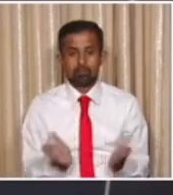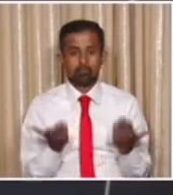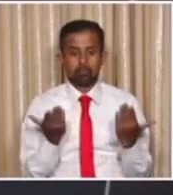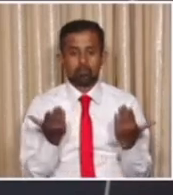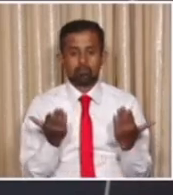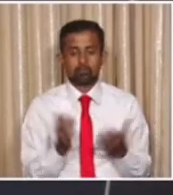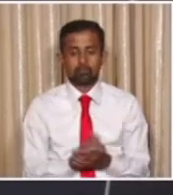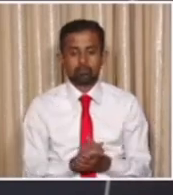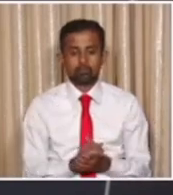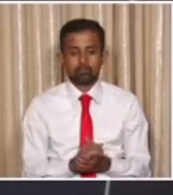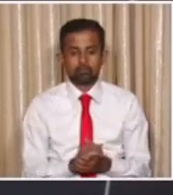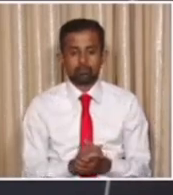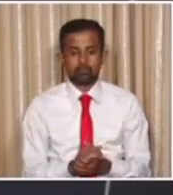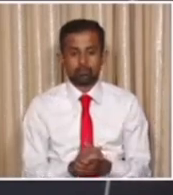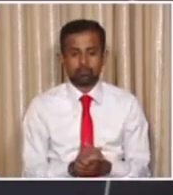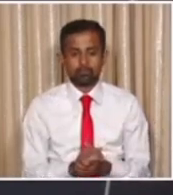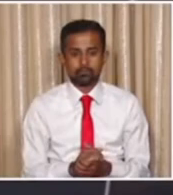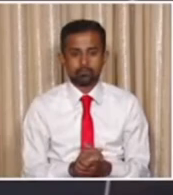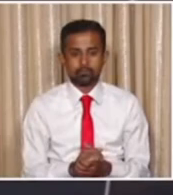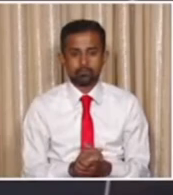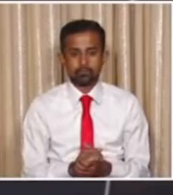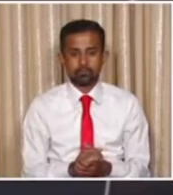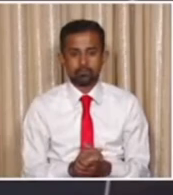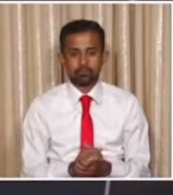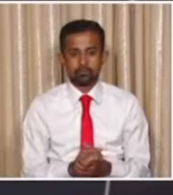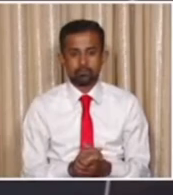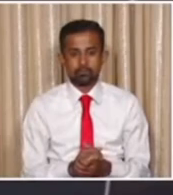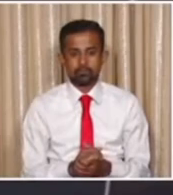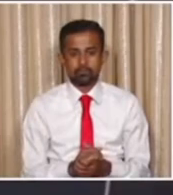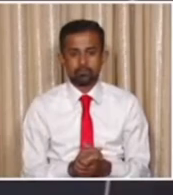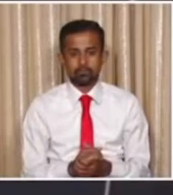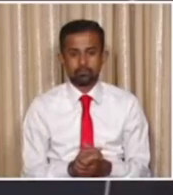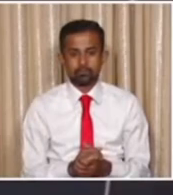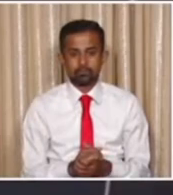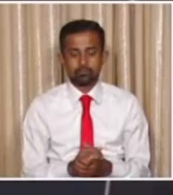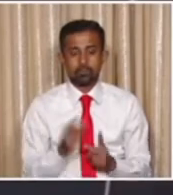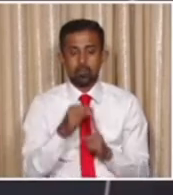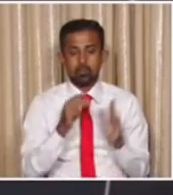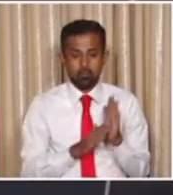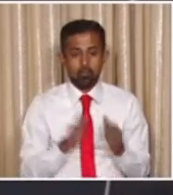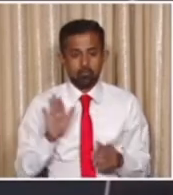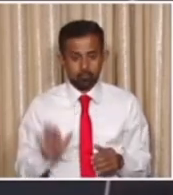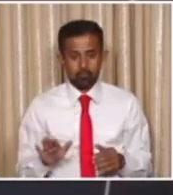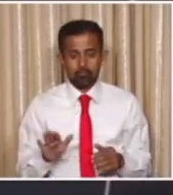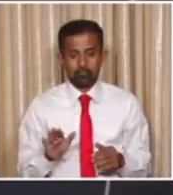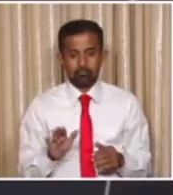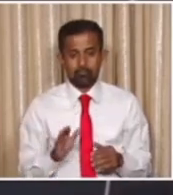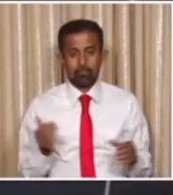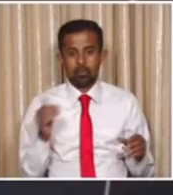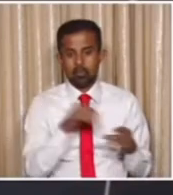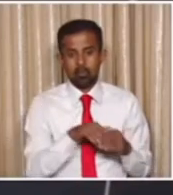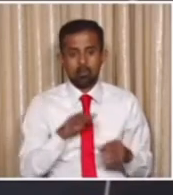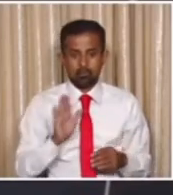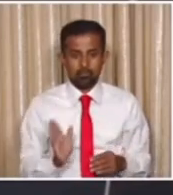itama pahadliya man sandahan karanna one vartamana janadhipathuma agamathi hatiita pat